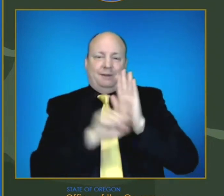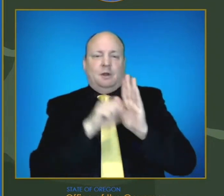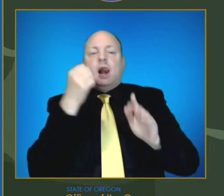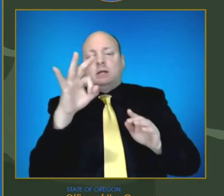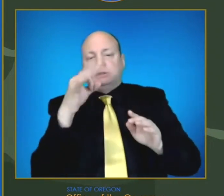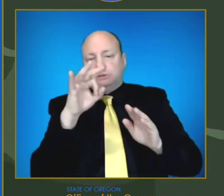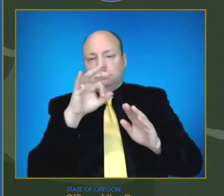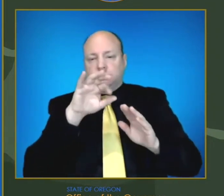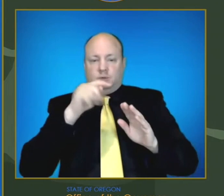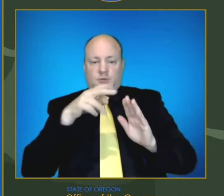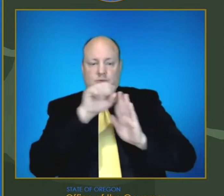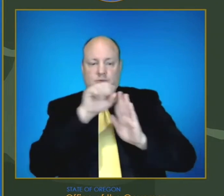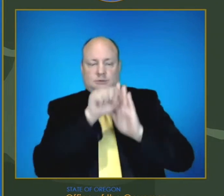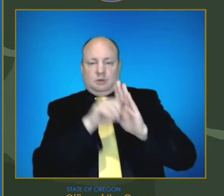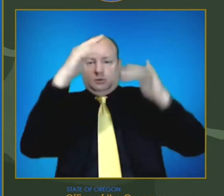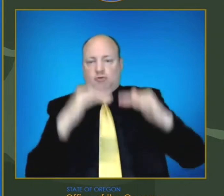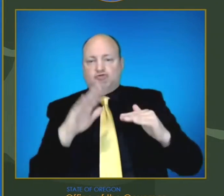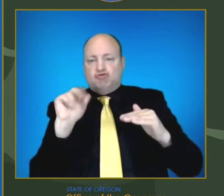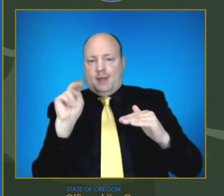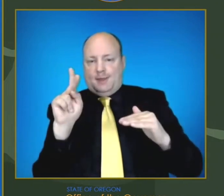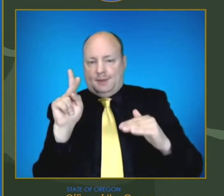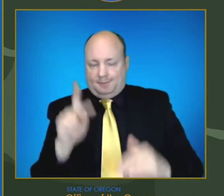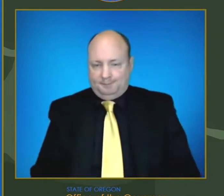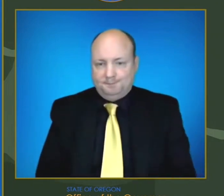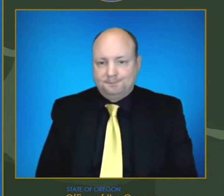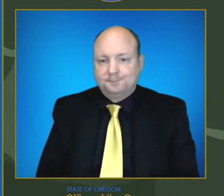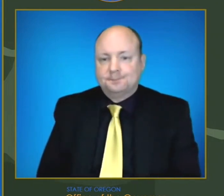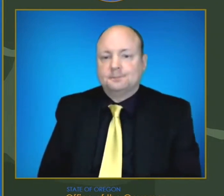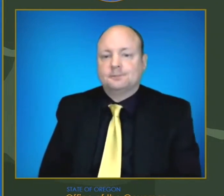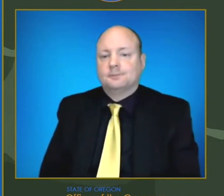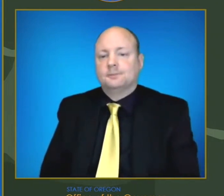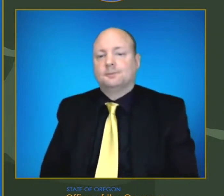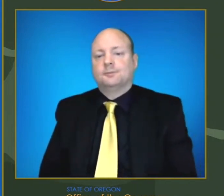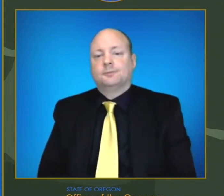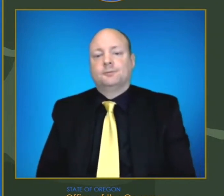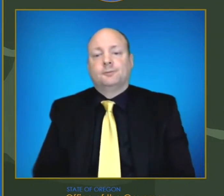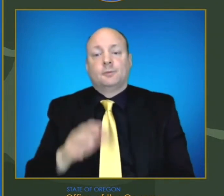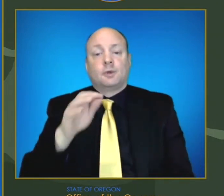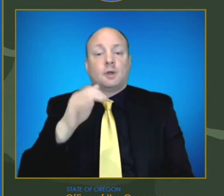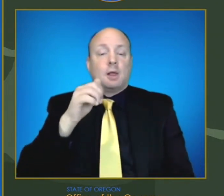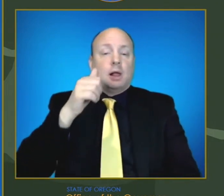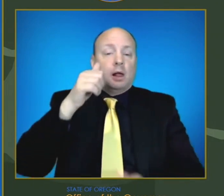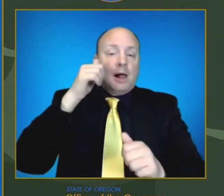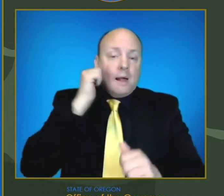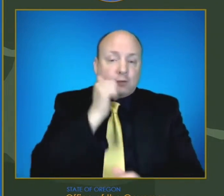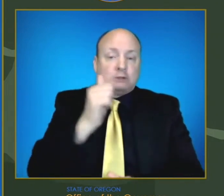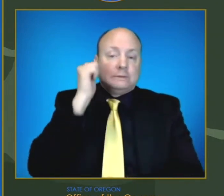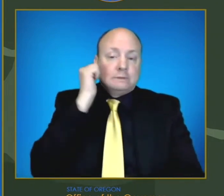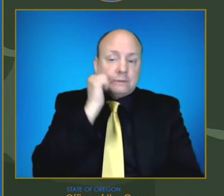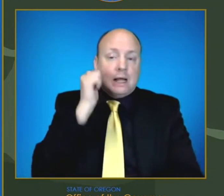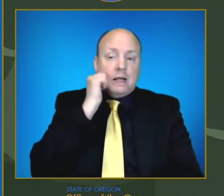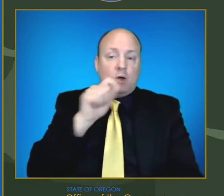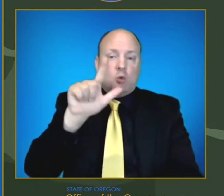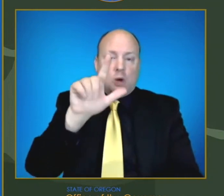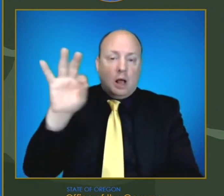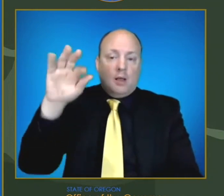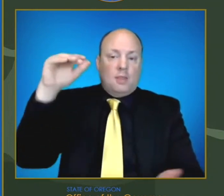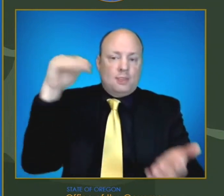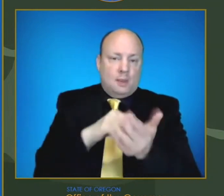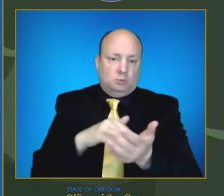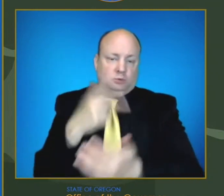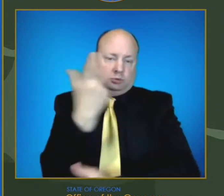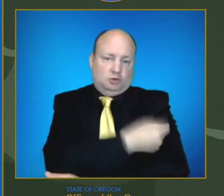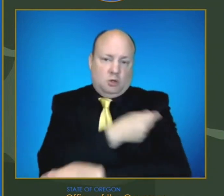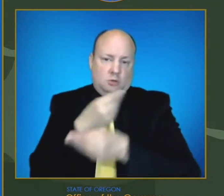yesterday, Oregon is averaging a total of more than 29,000 first and second doses each day. Most important, we're continuing to see the rate